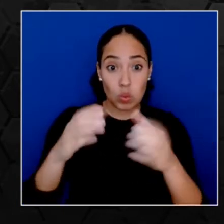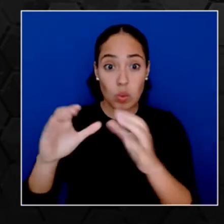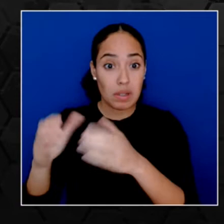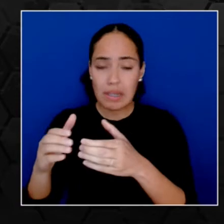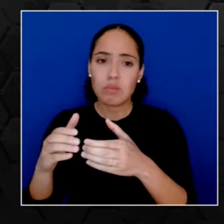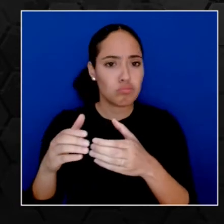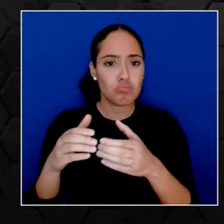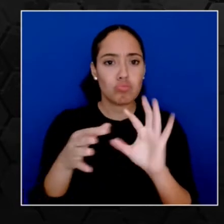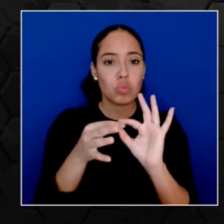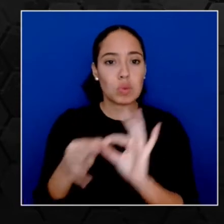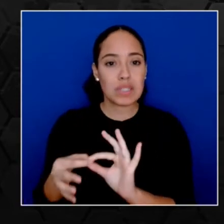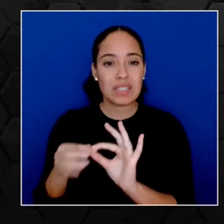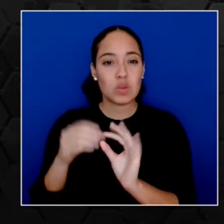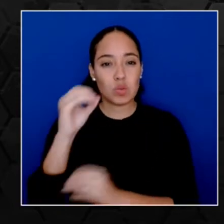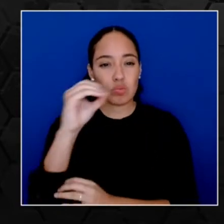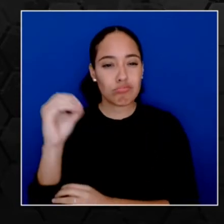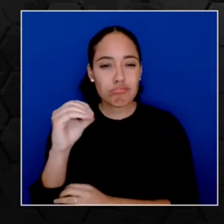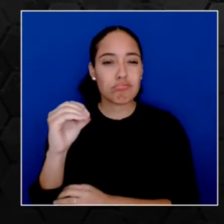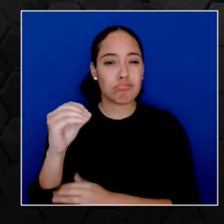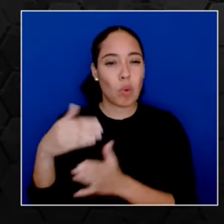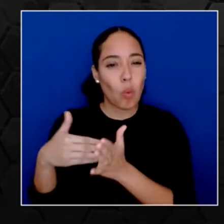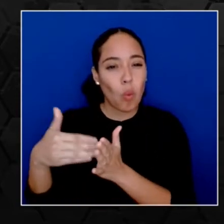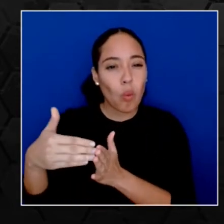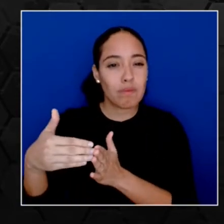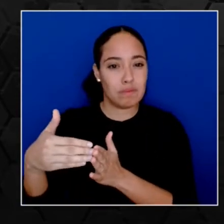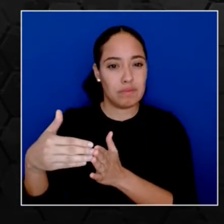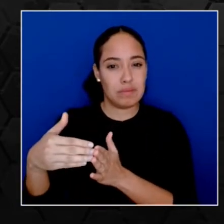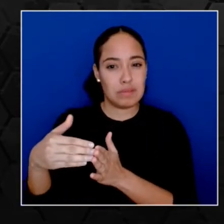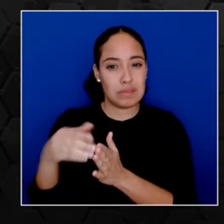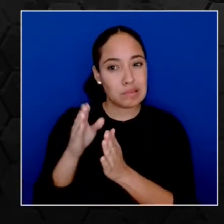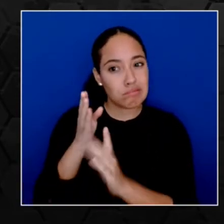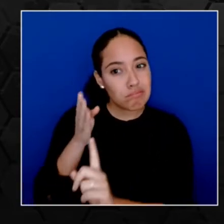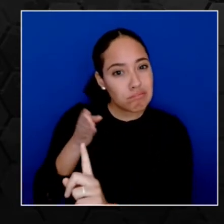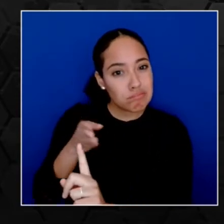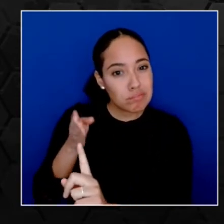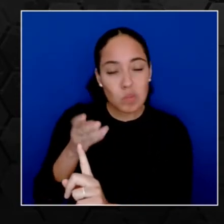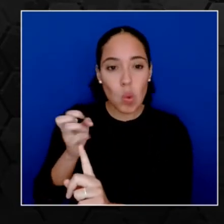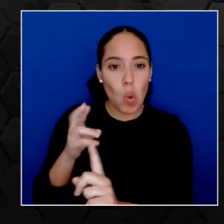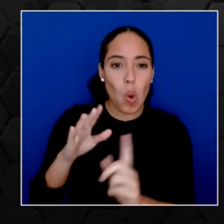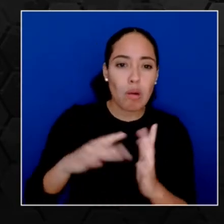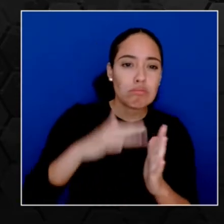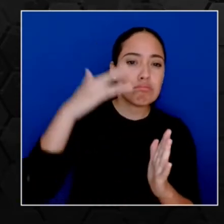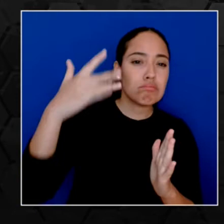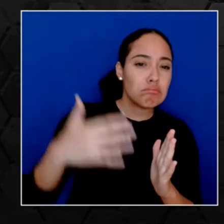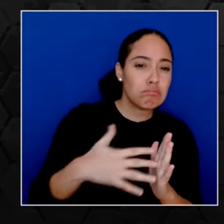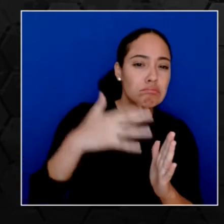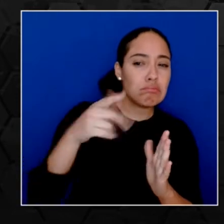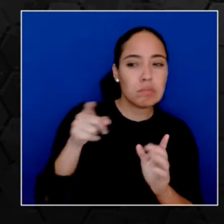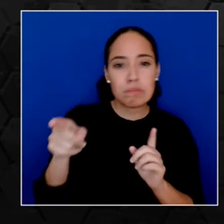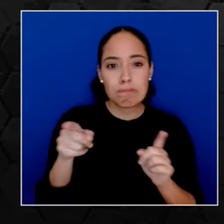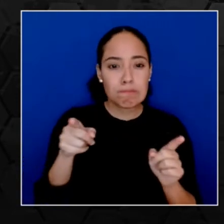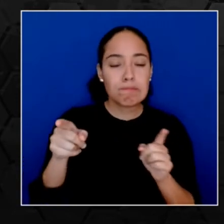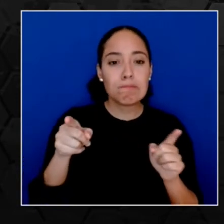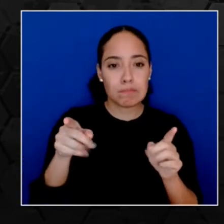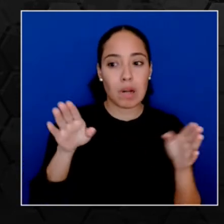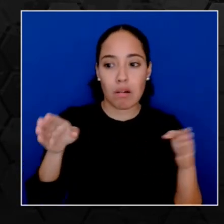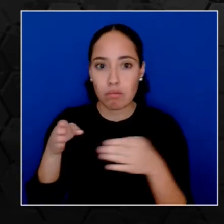can also get the like recommendations by sorting their like weighted average